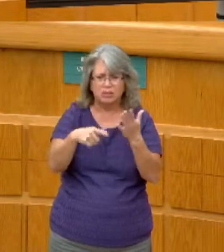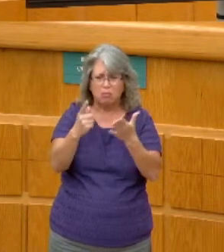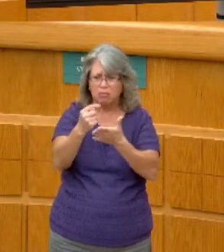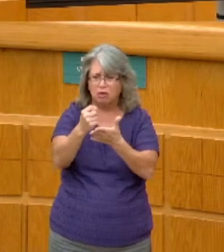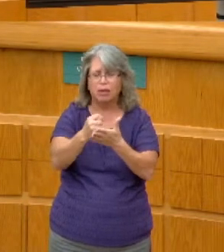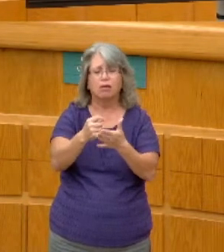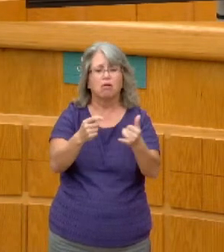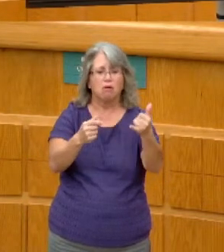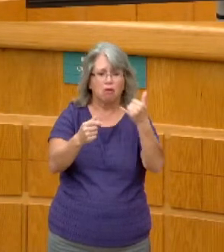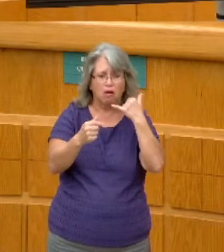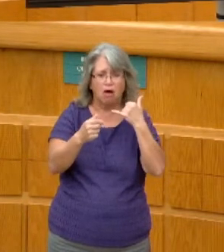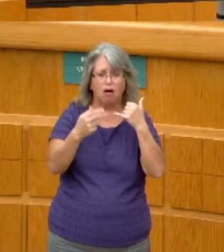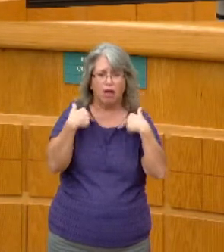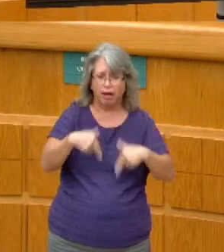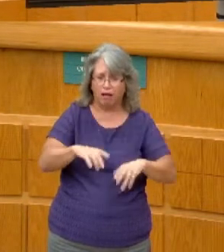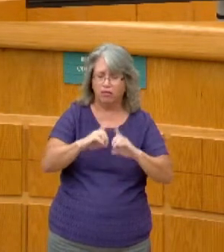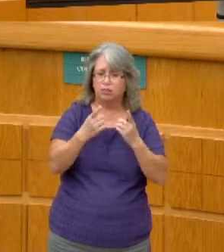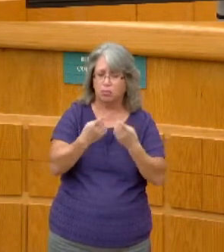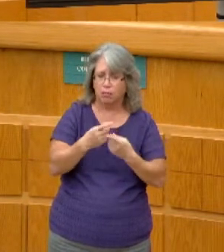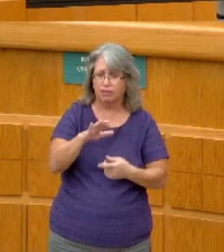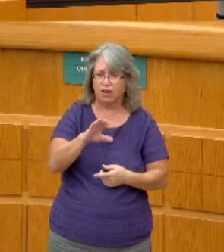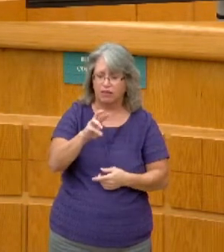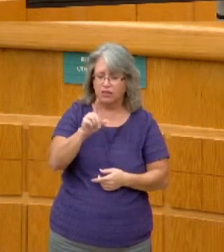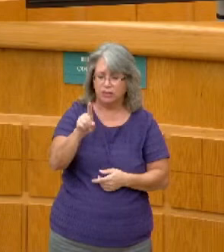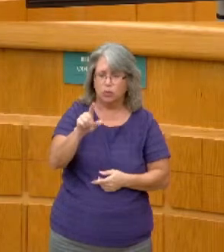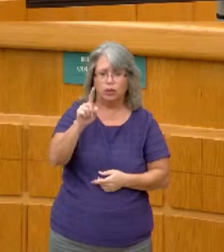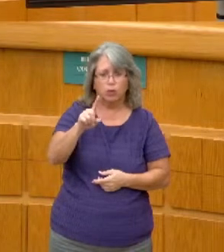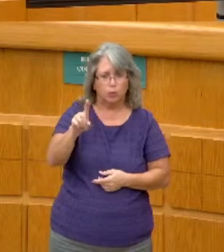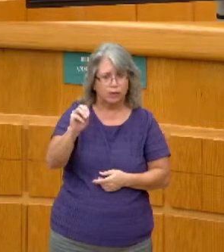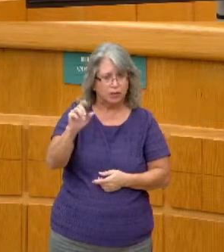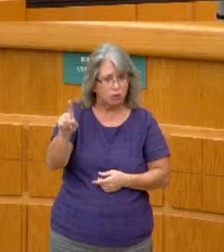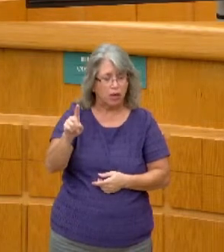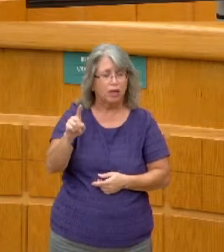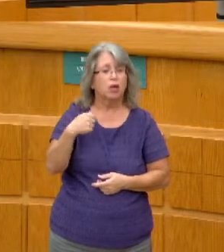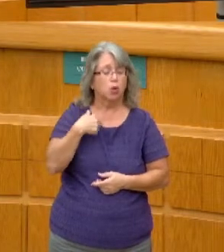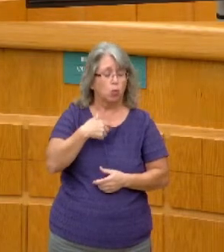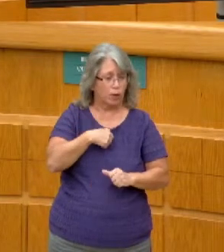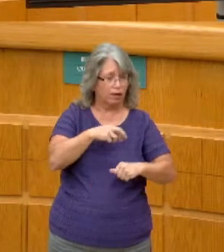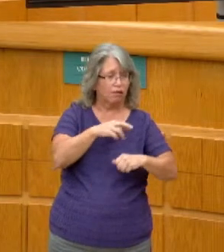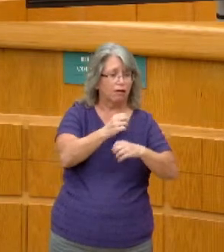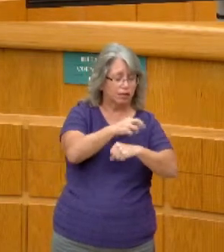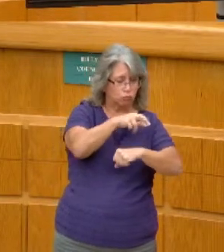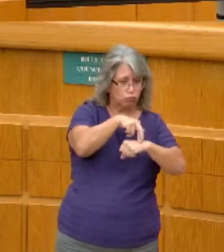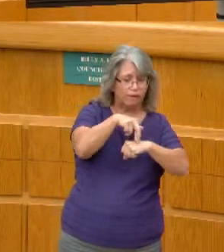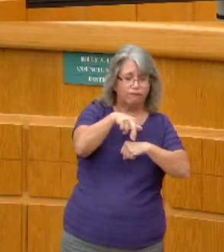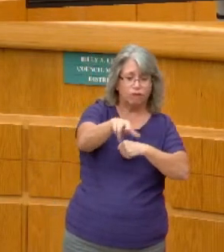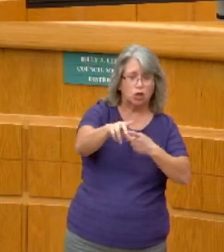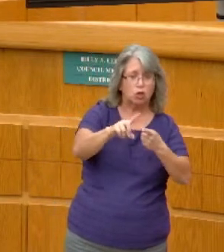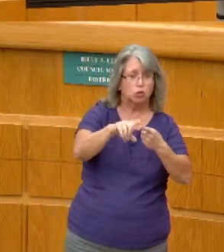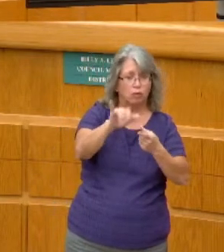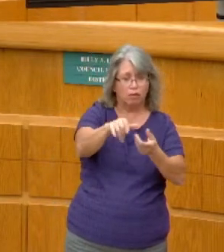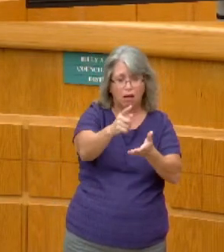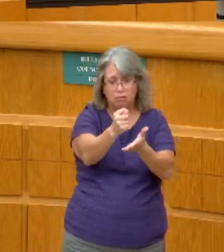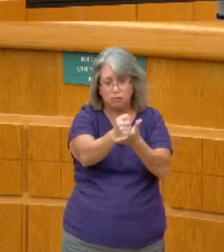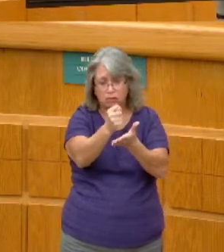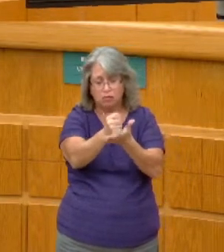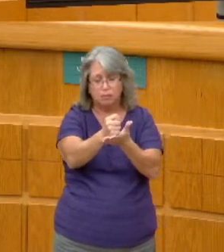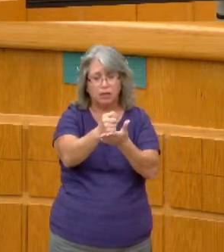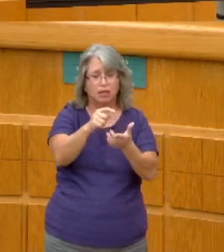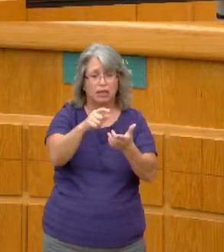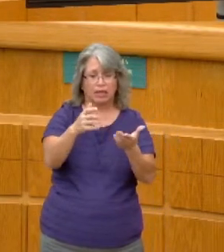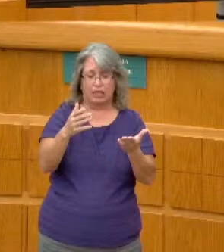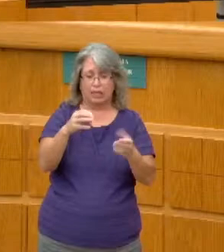561-1101, and we can help get you into a treatment location either at Physicians